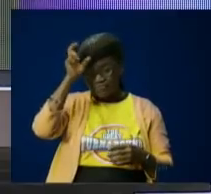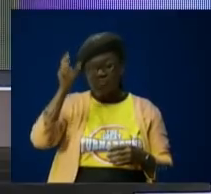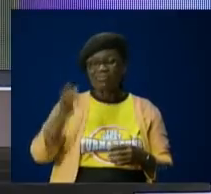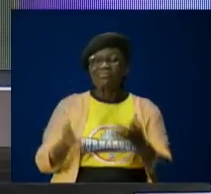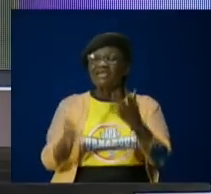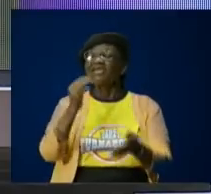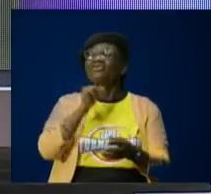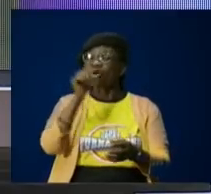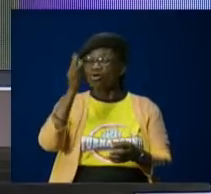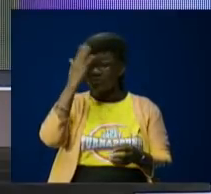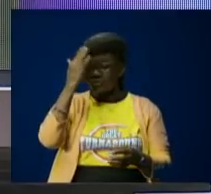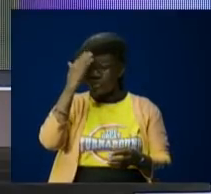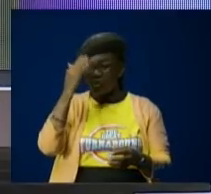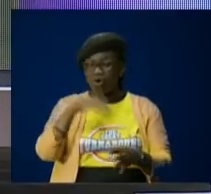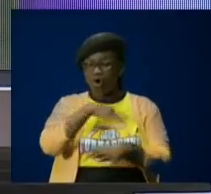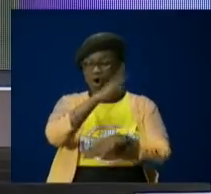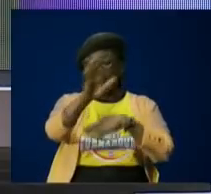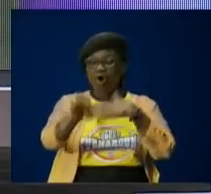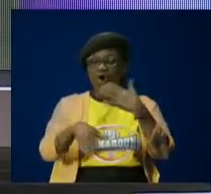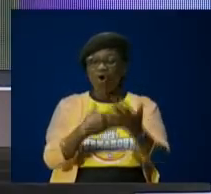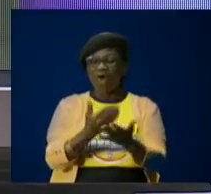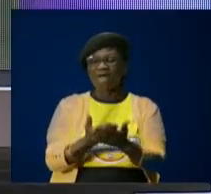but he has a rough idea.